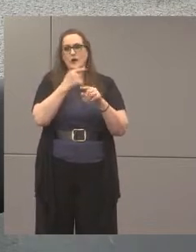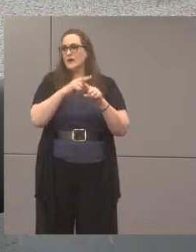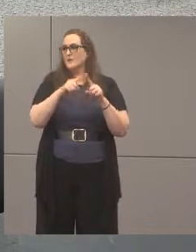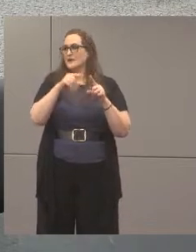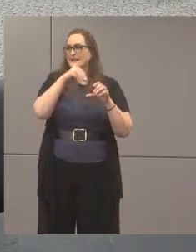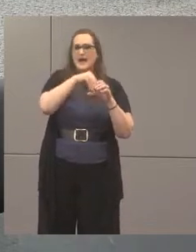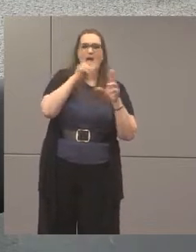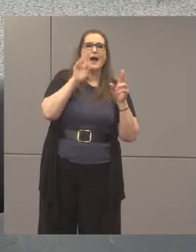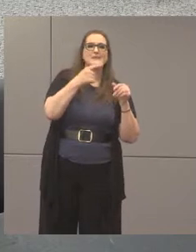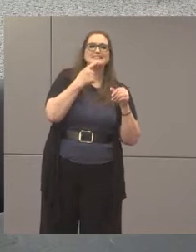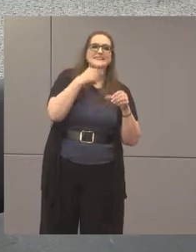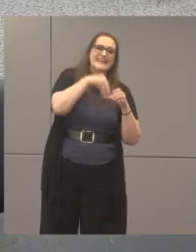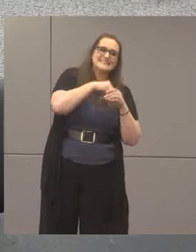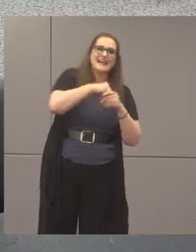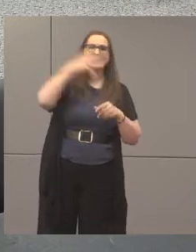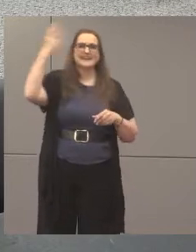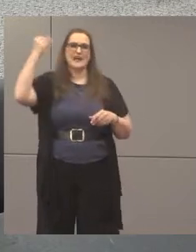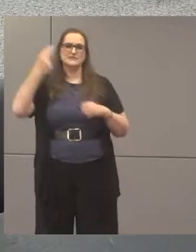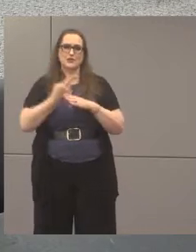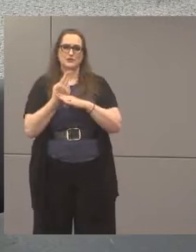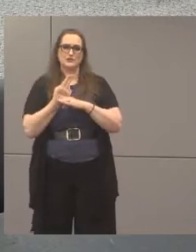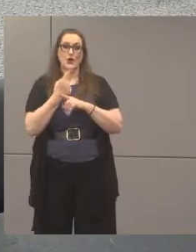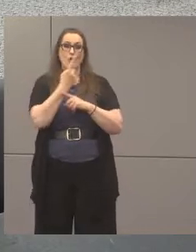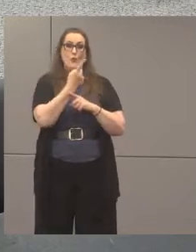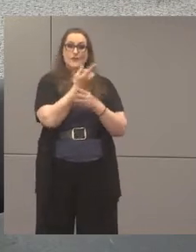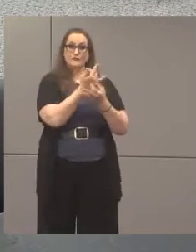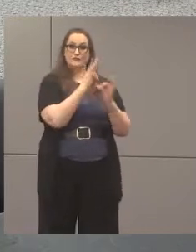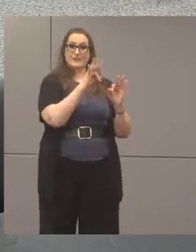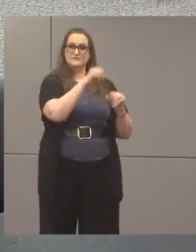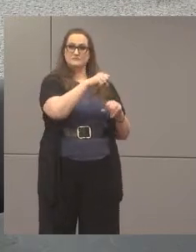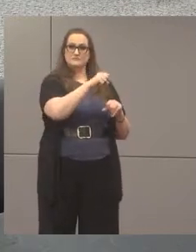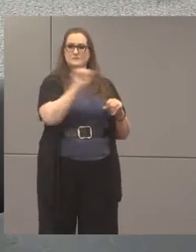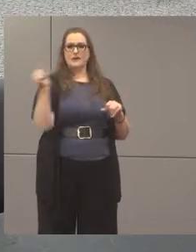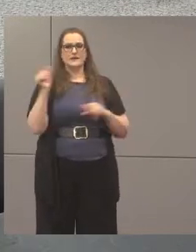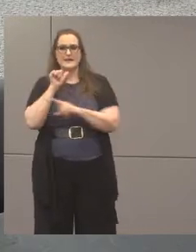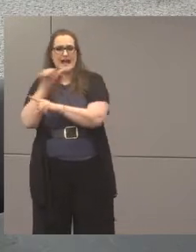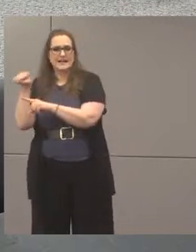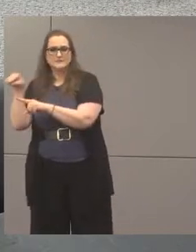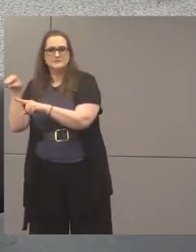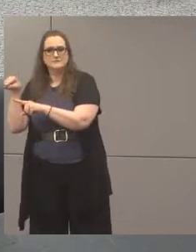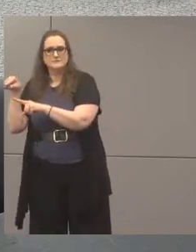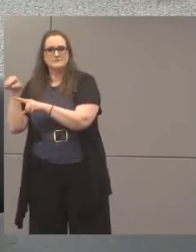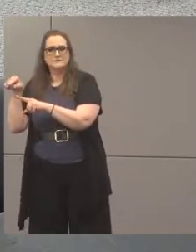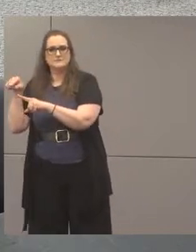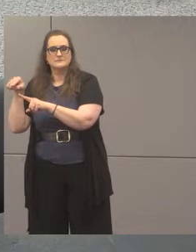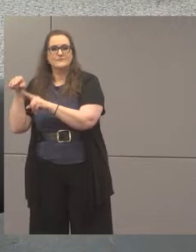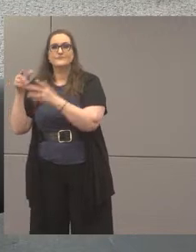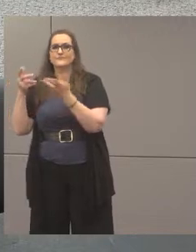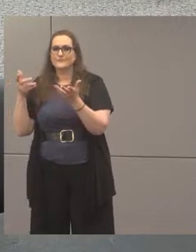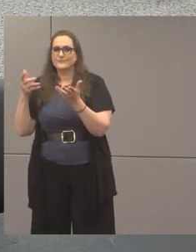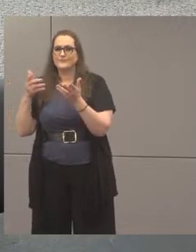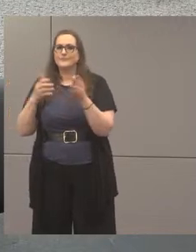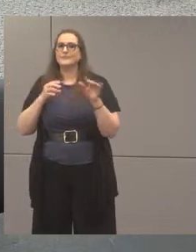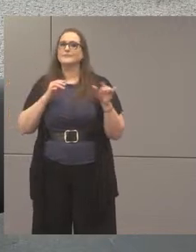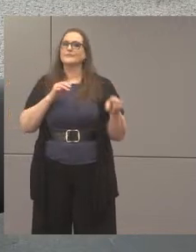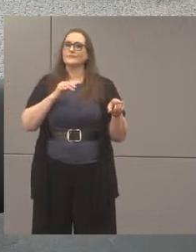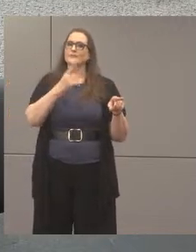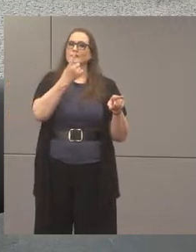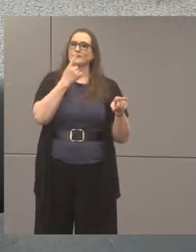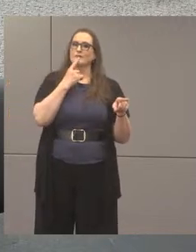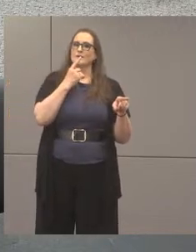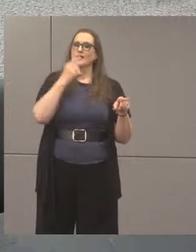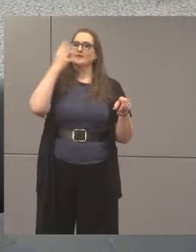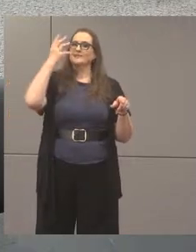outside usage. One is still free, the other one is not. And so the one that's